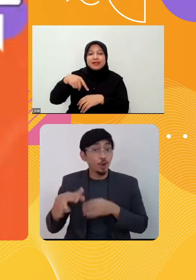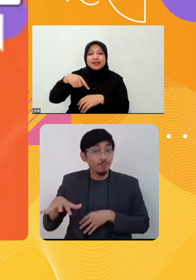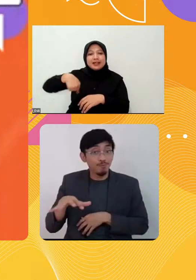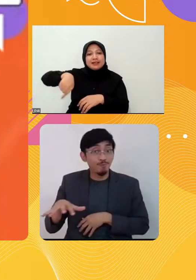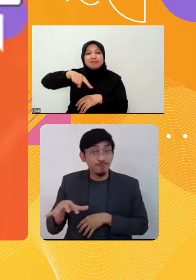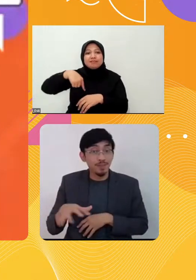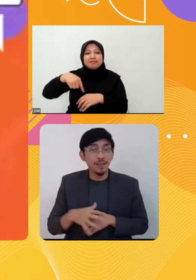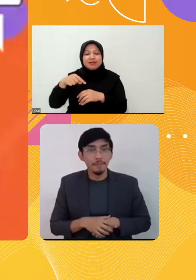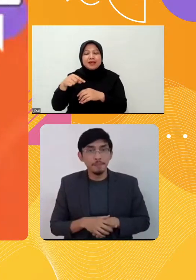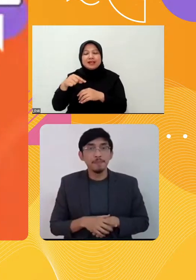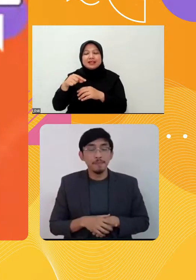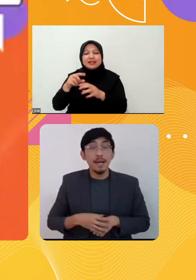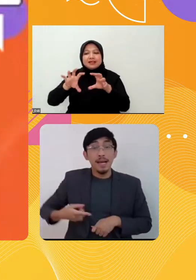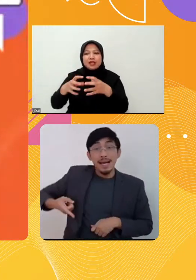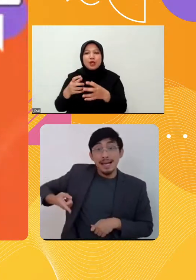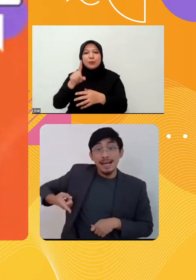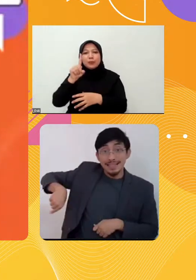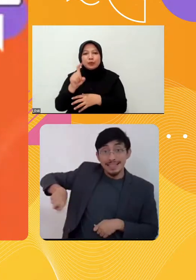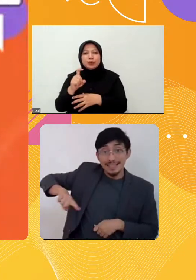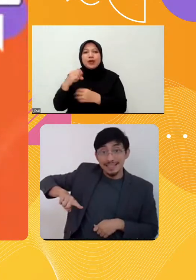share. Thank you.